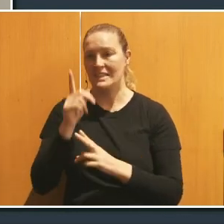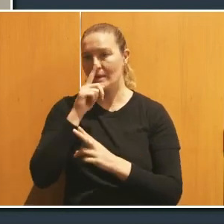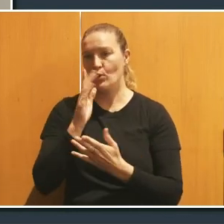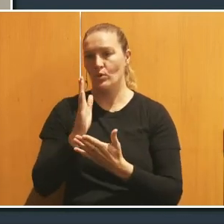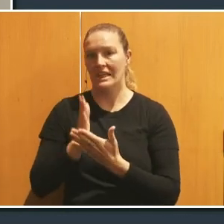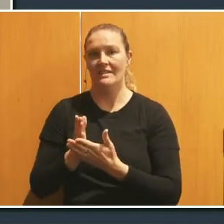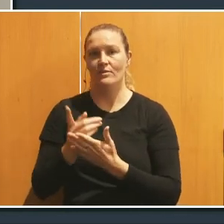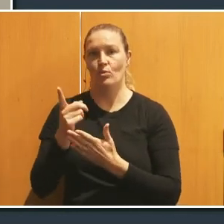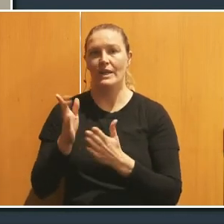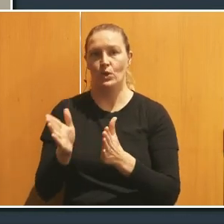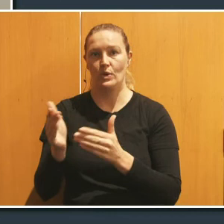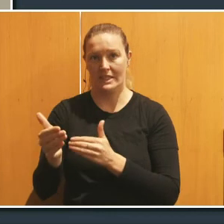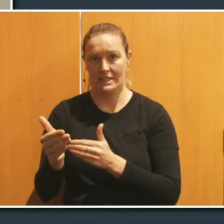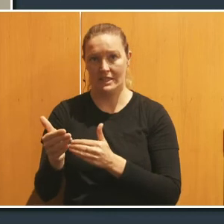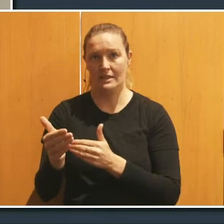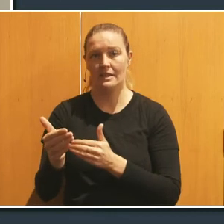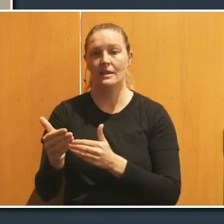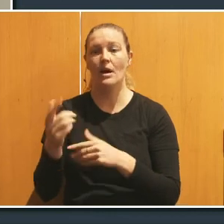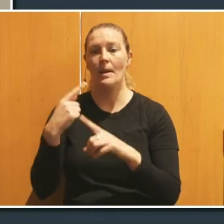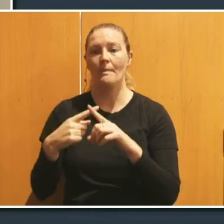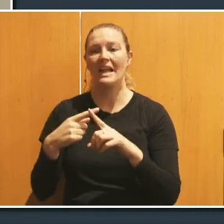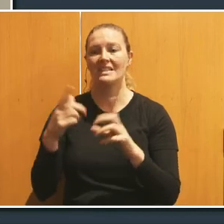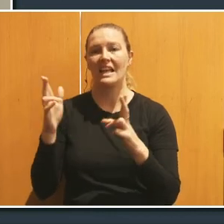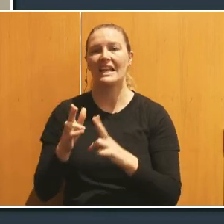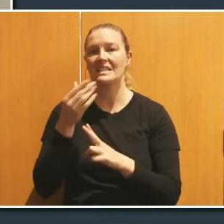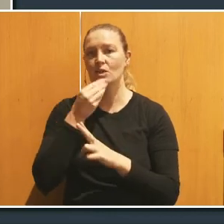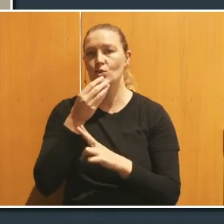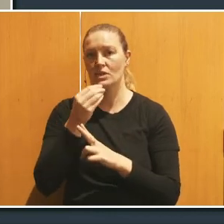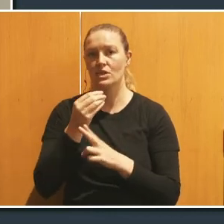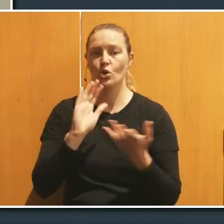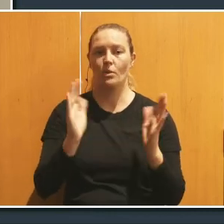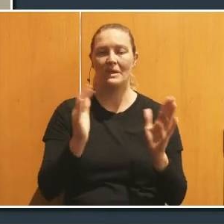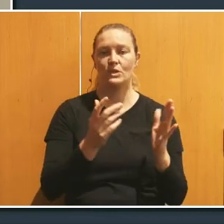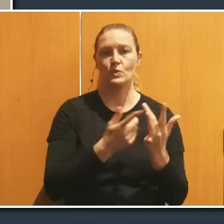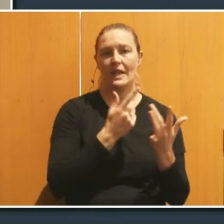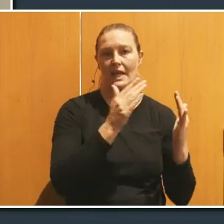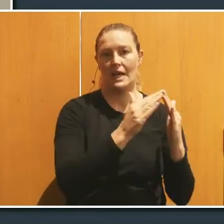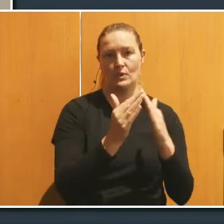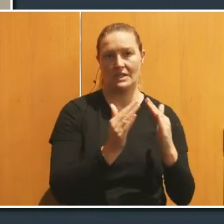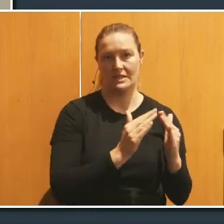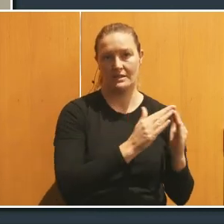unit, and then there's a lower usage per person than against a typical,